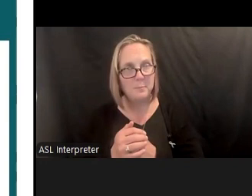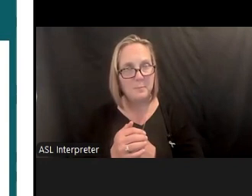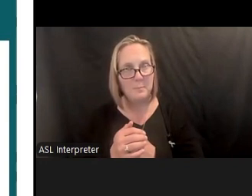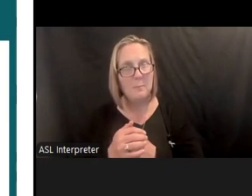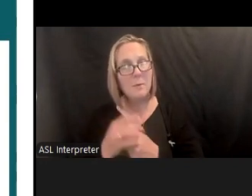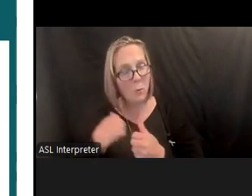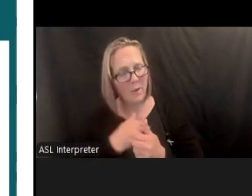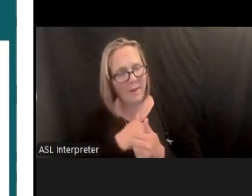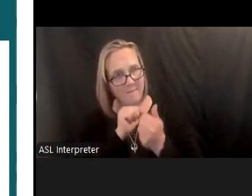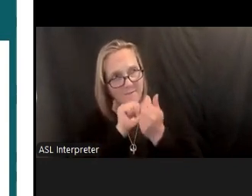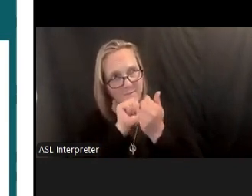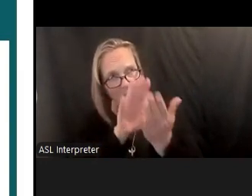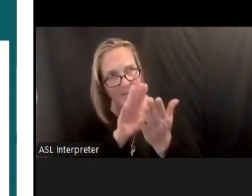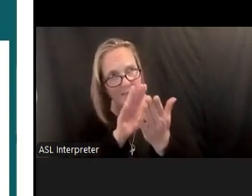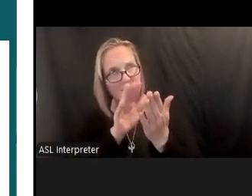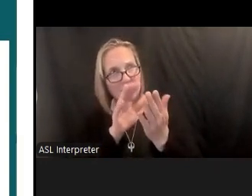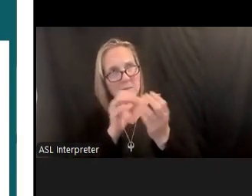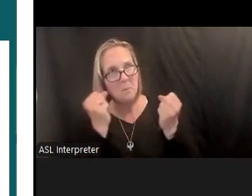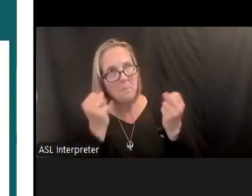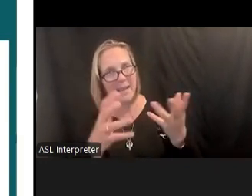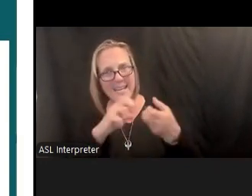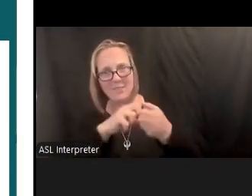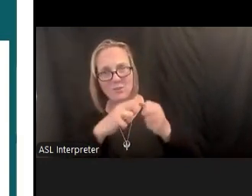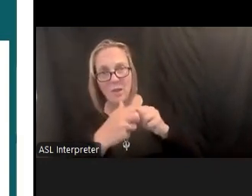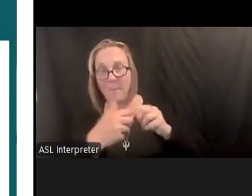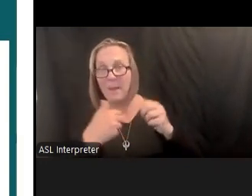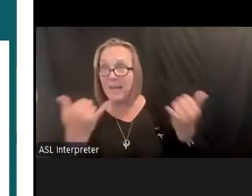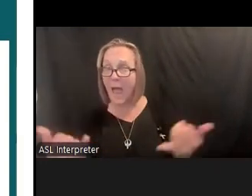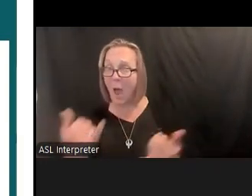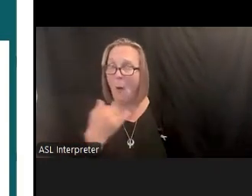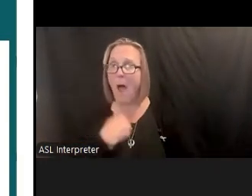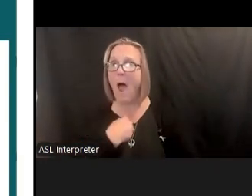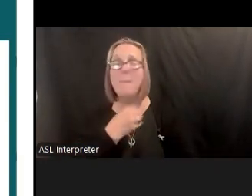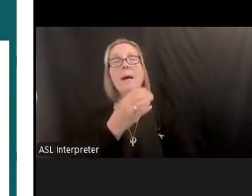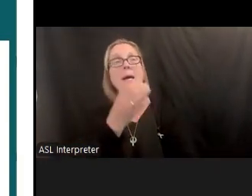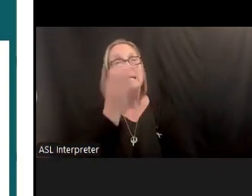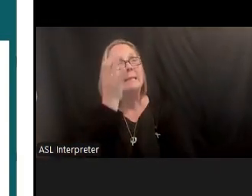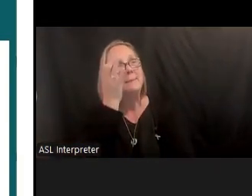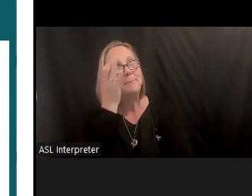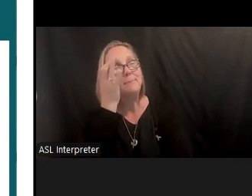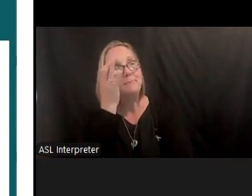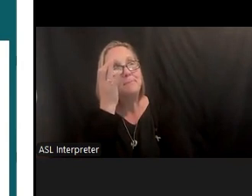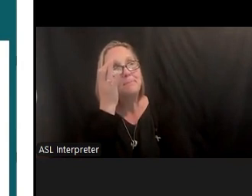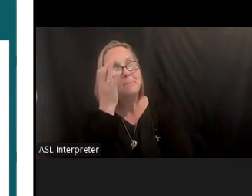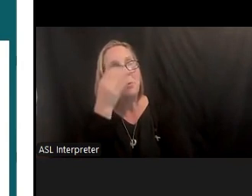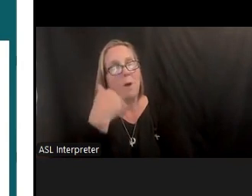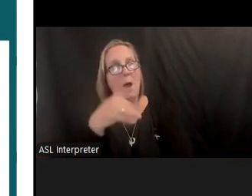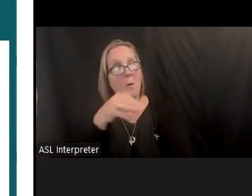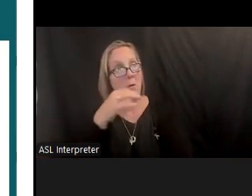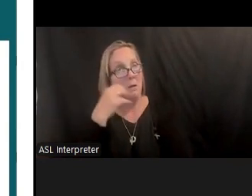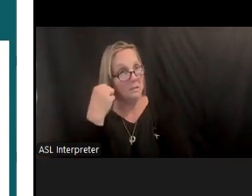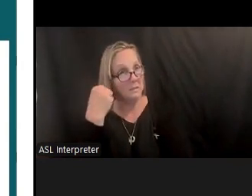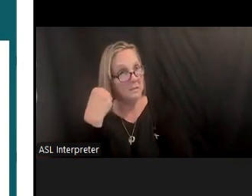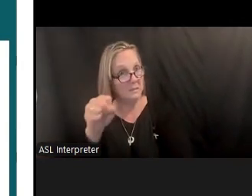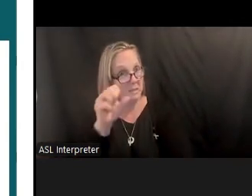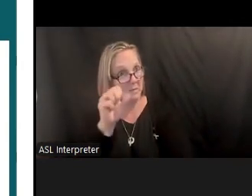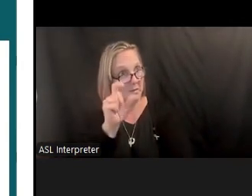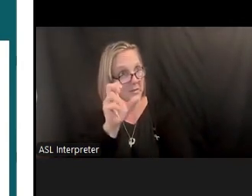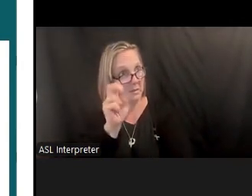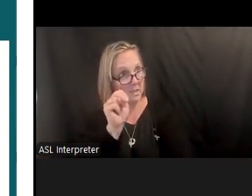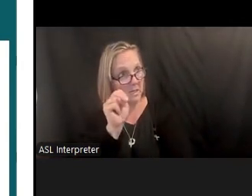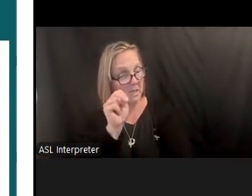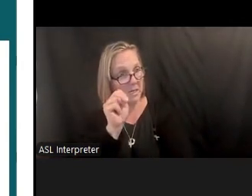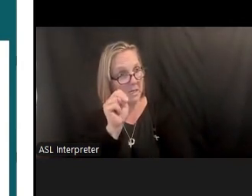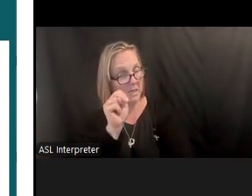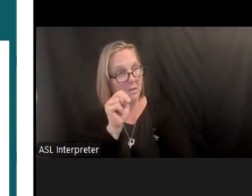many issues that now that I'm listening to how much care and attention